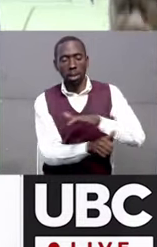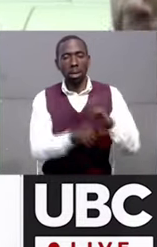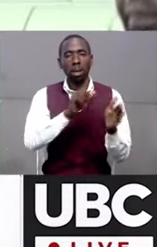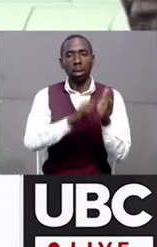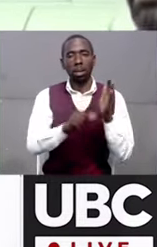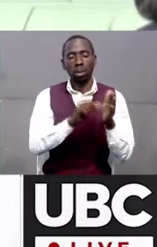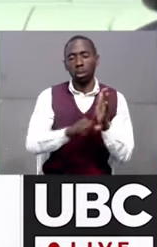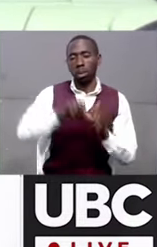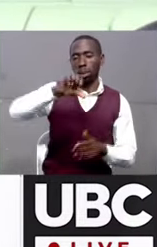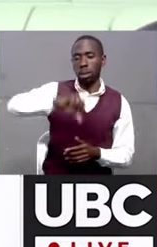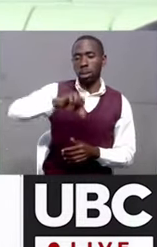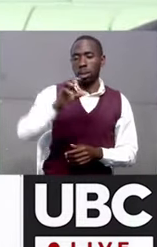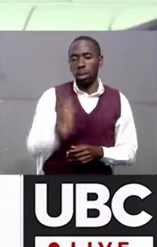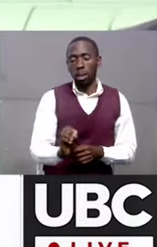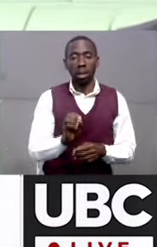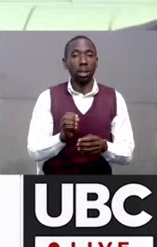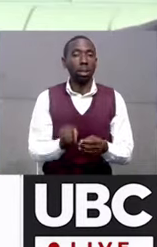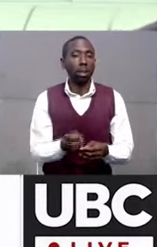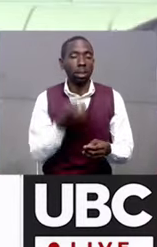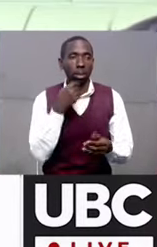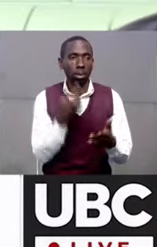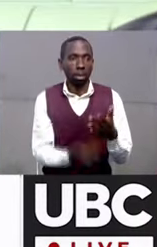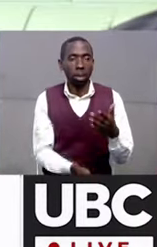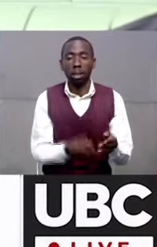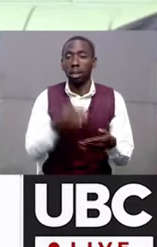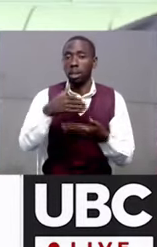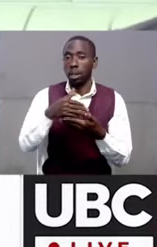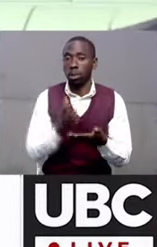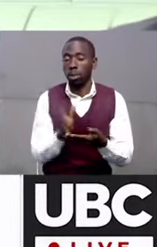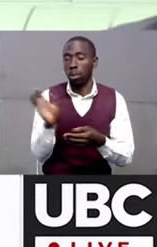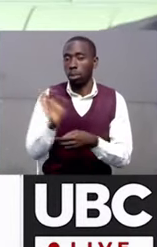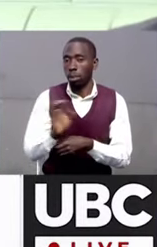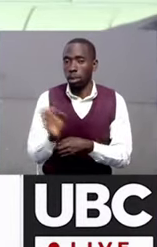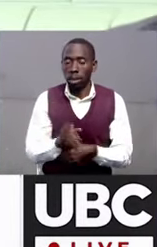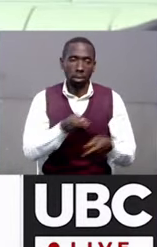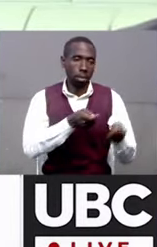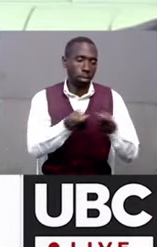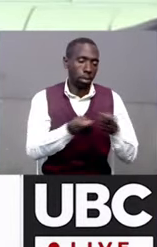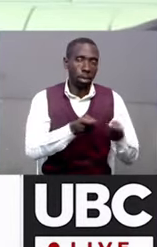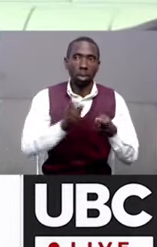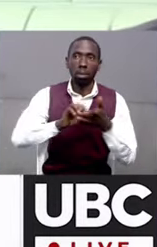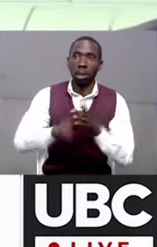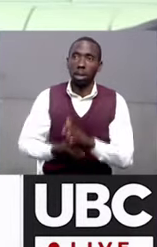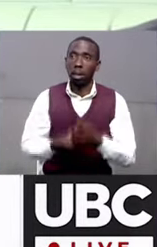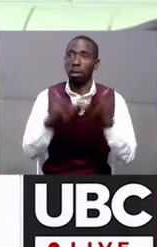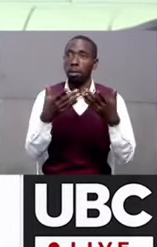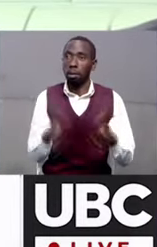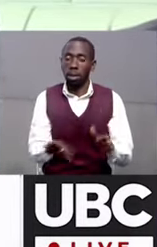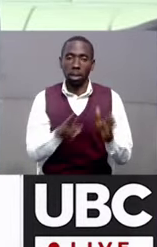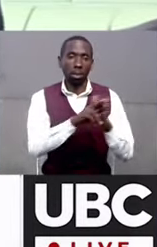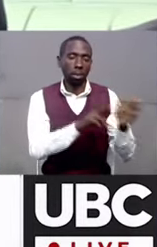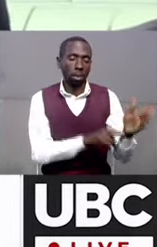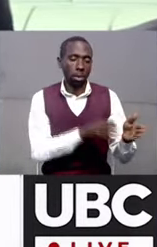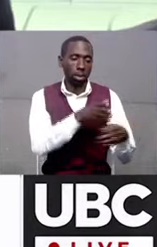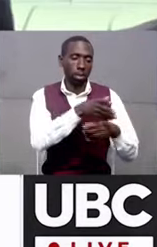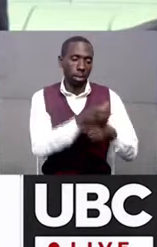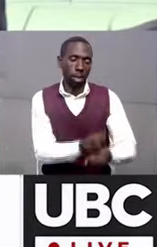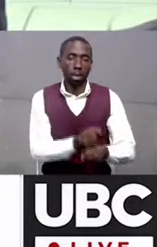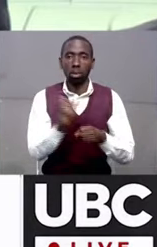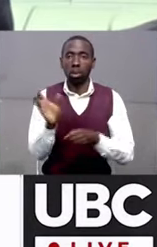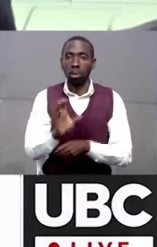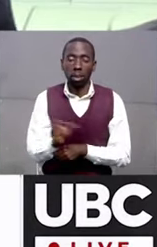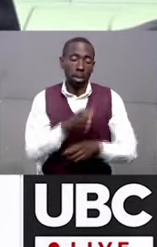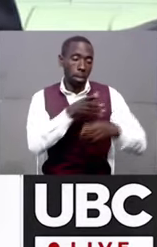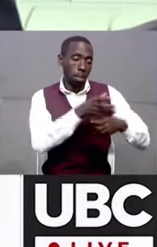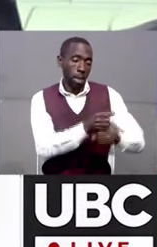90 is that the sectoral committee handled the matter. It reported to the budget committee. Budget